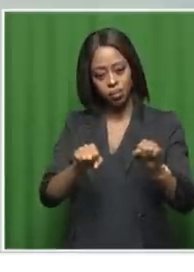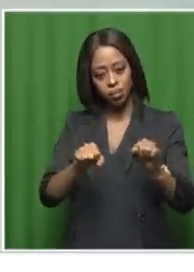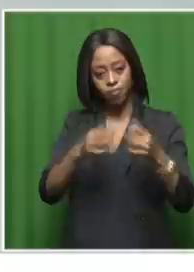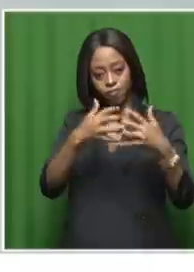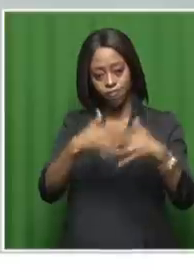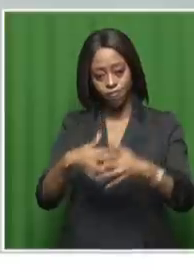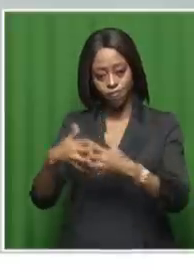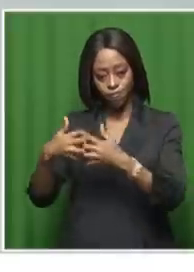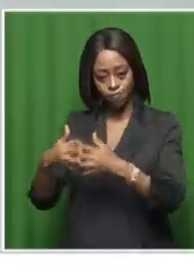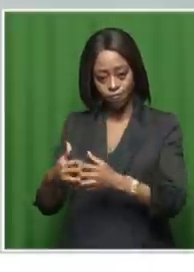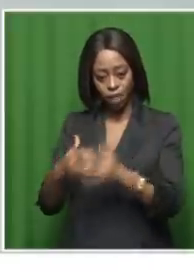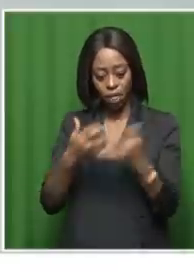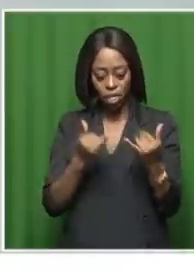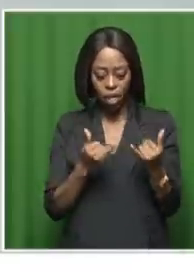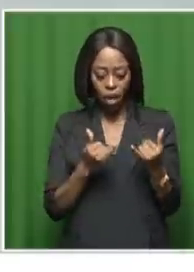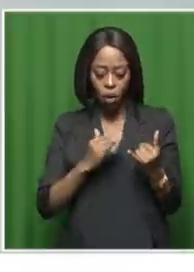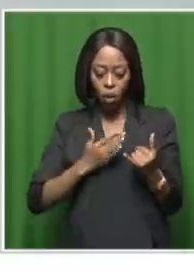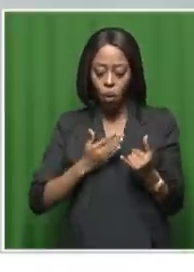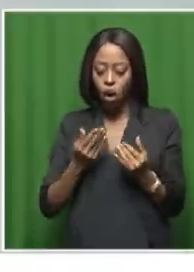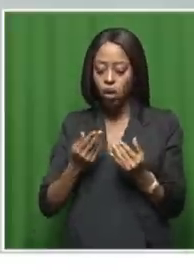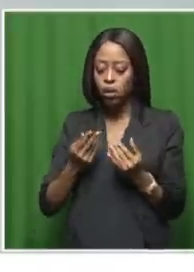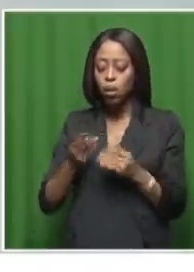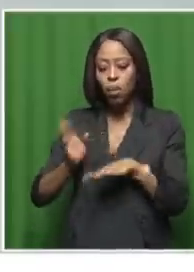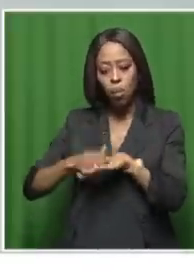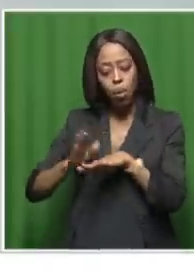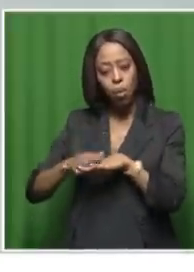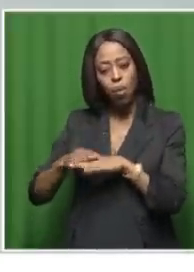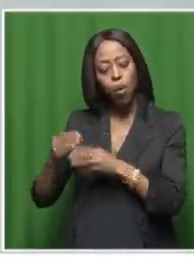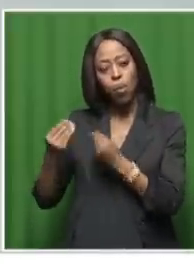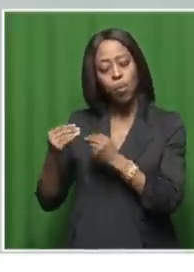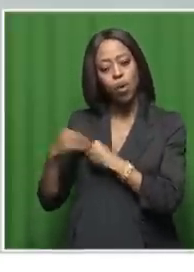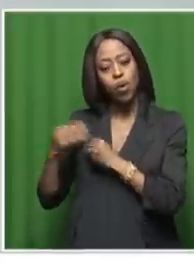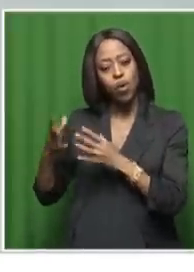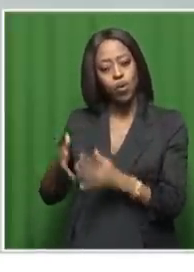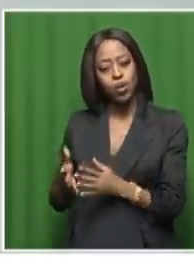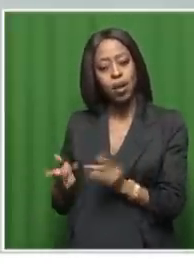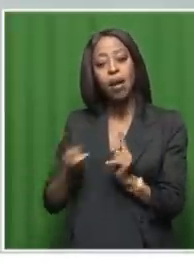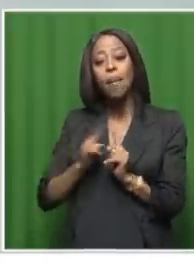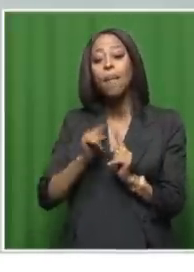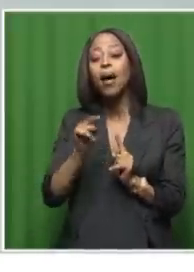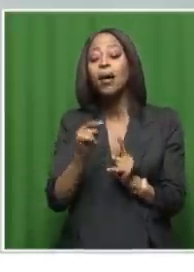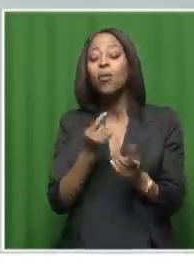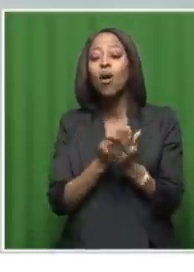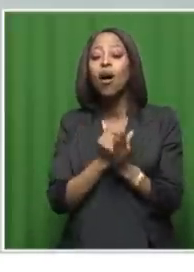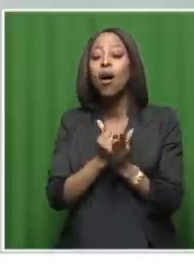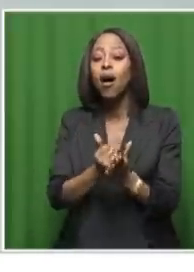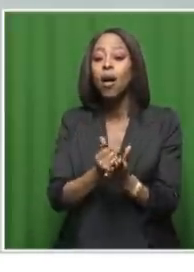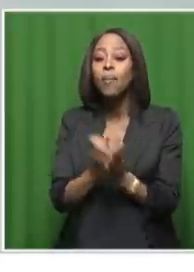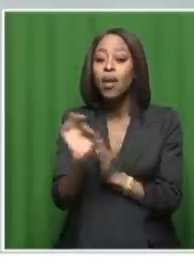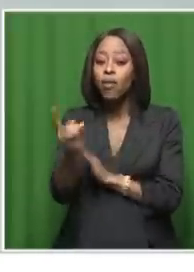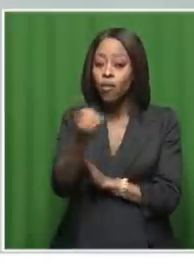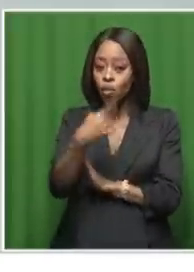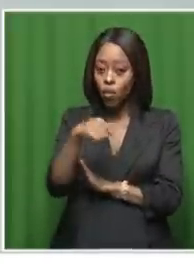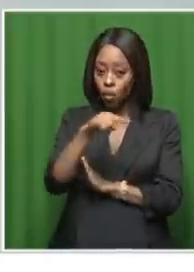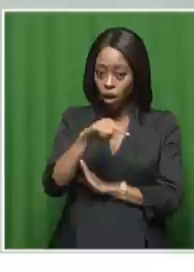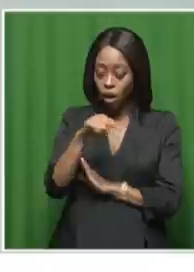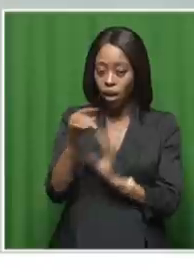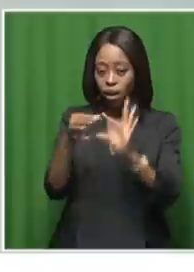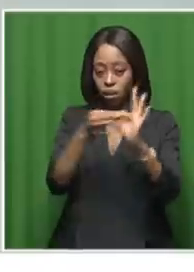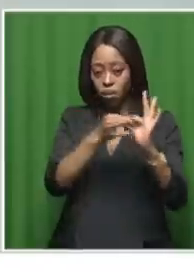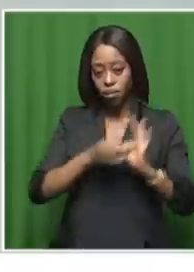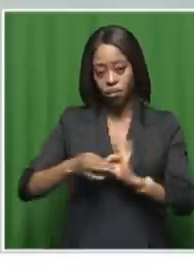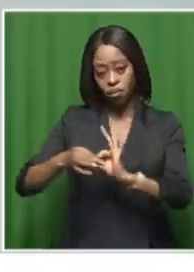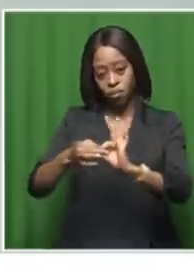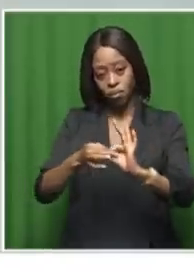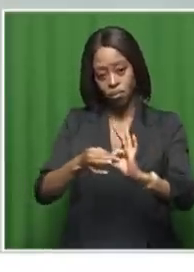Our efforts to double up the number of SMMEs and cooperatives will only bear fruit if we work as a coordinated ecosystem.